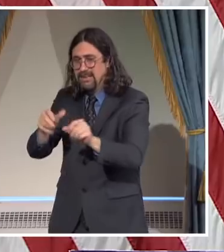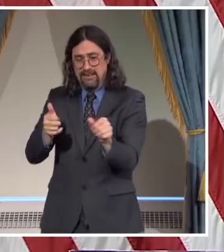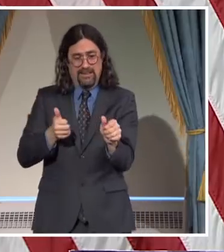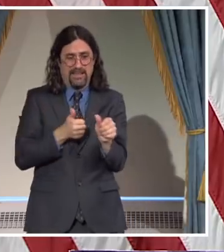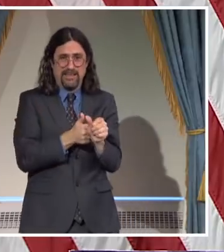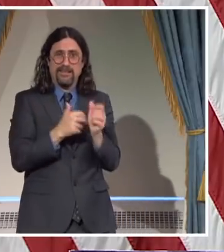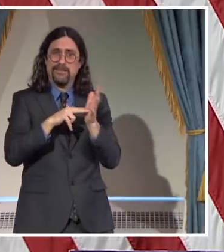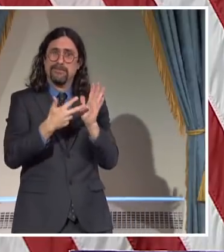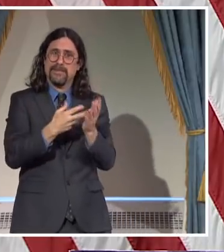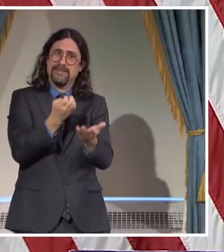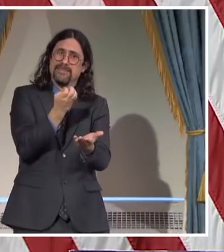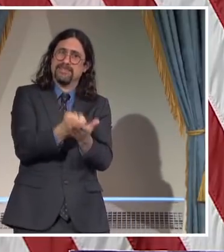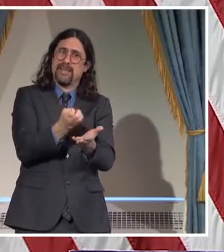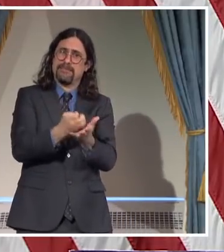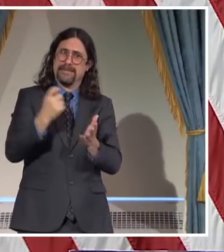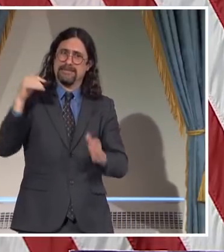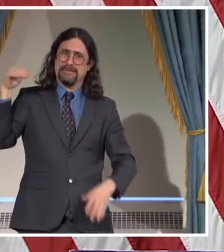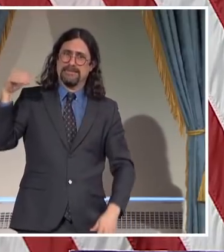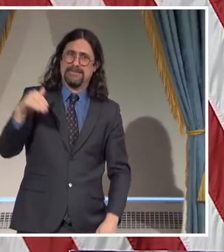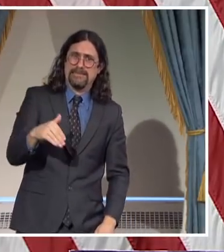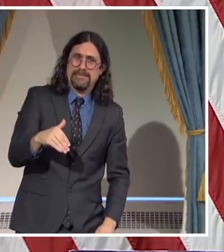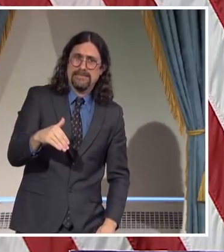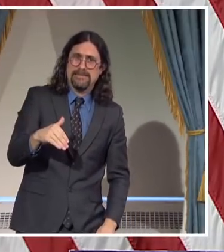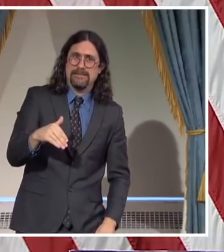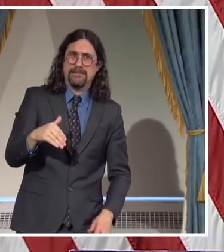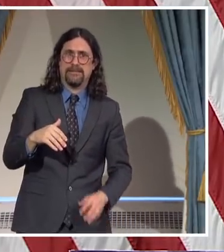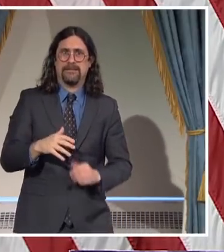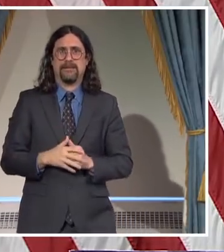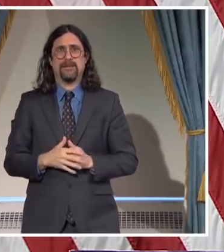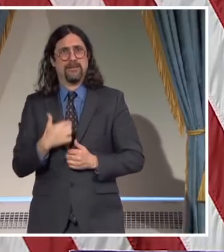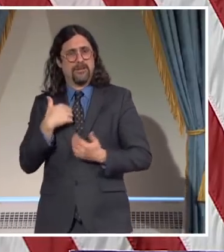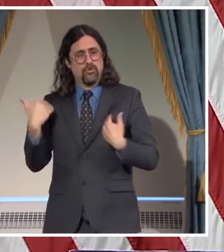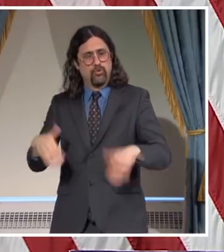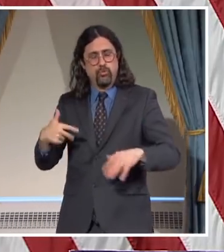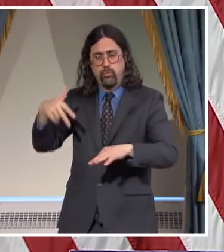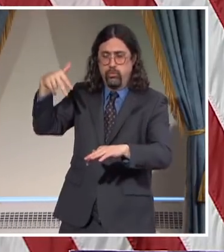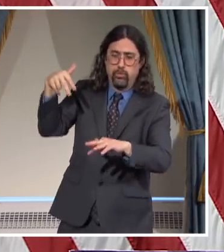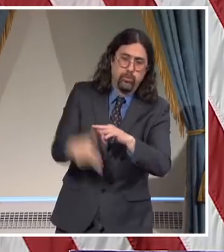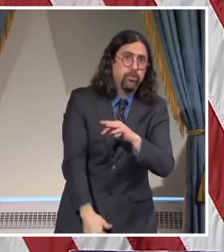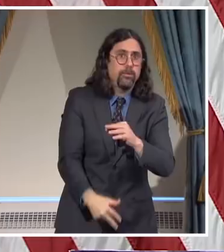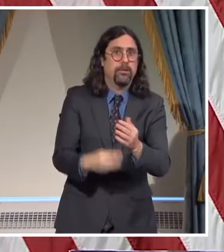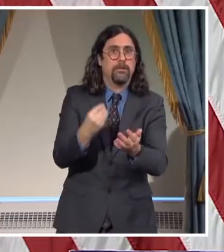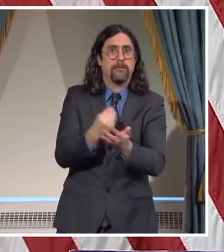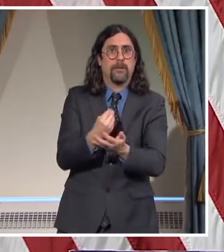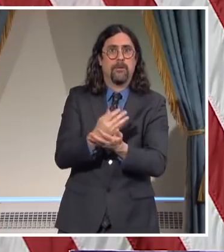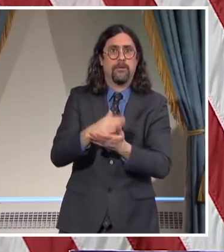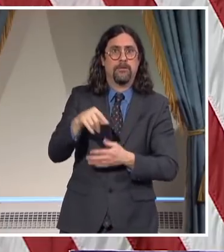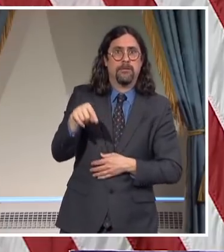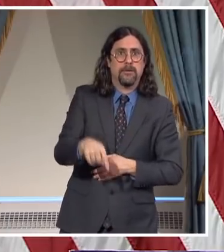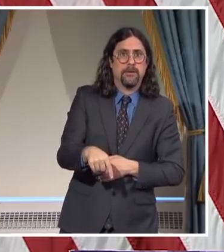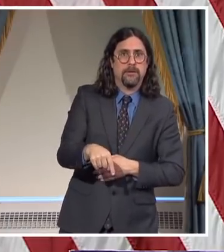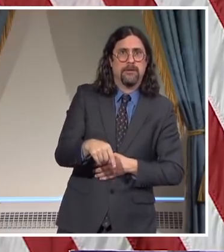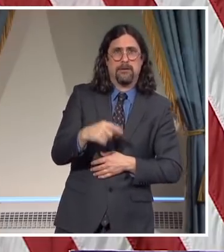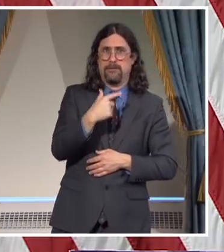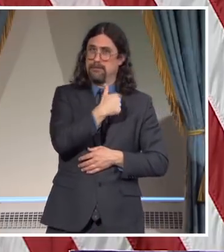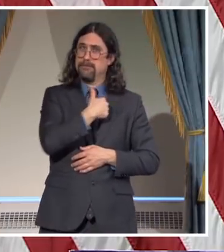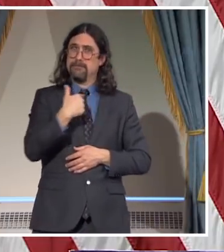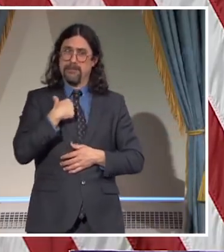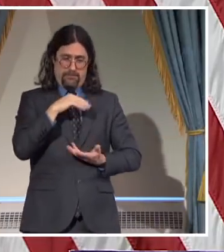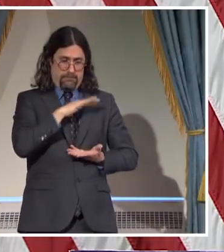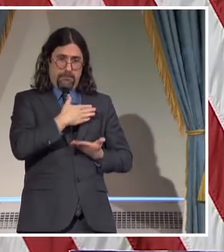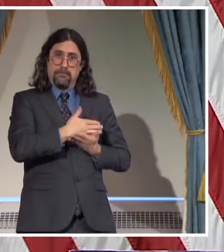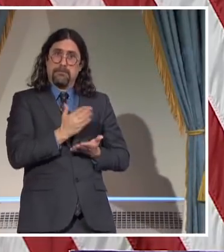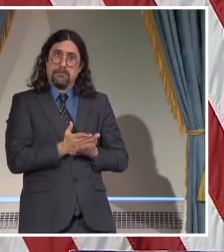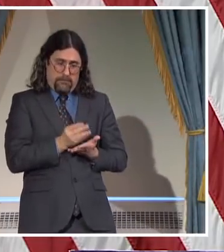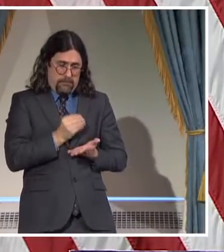The money that we use to help people is drying up. Well, the most obvious thing in the world would have been to